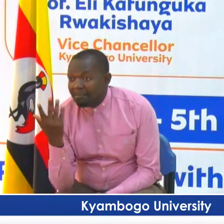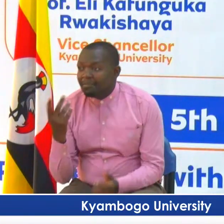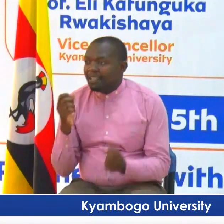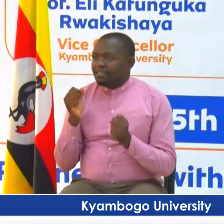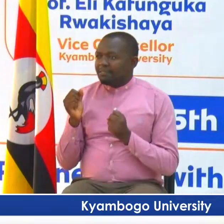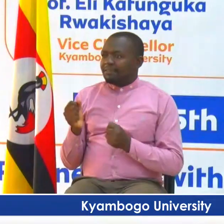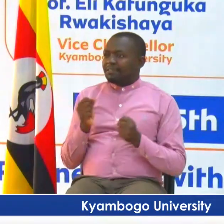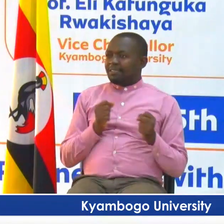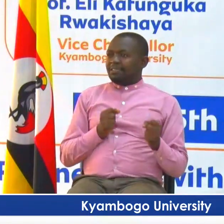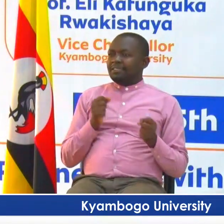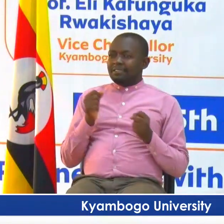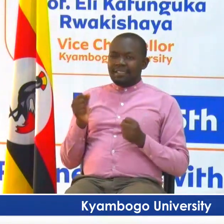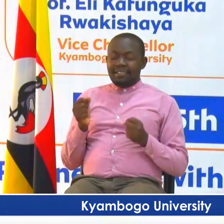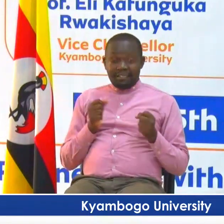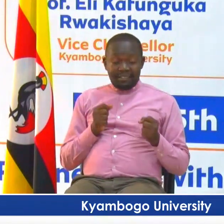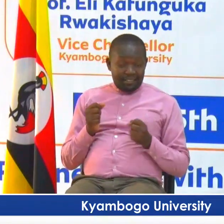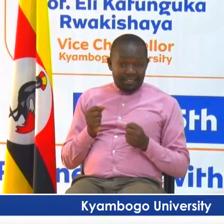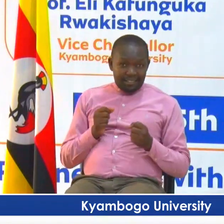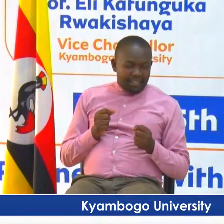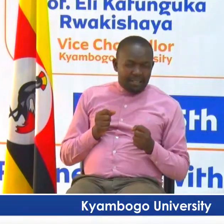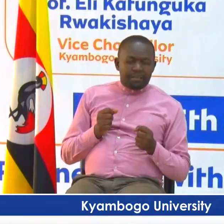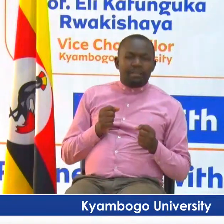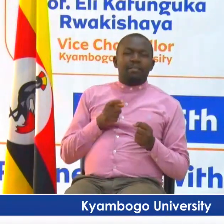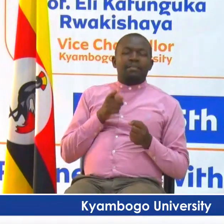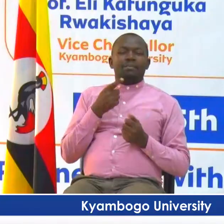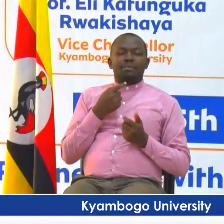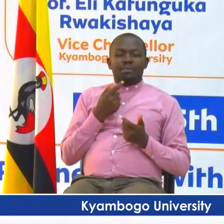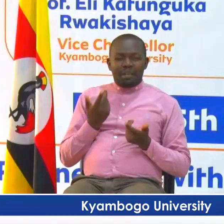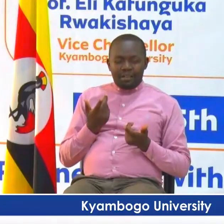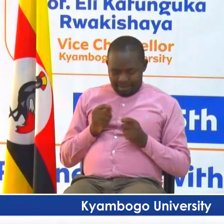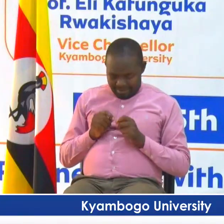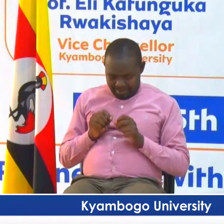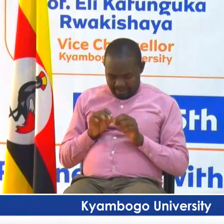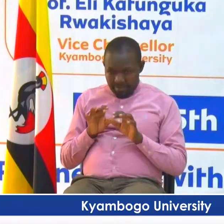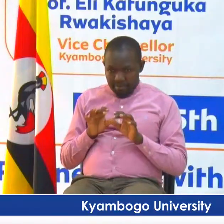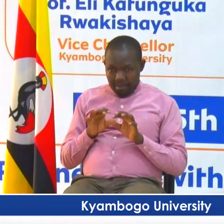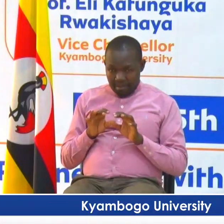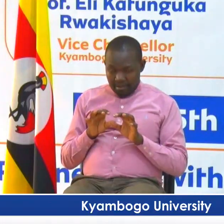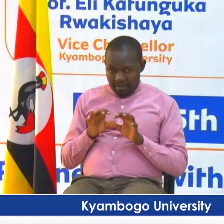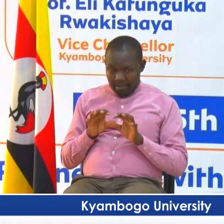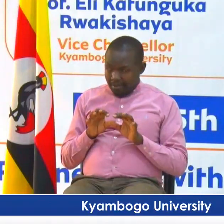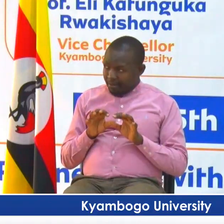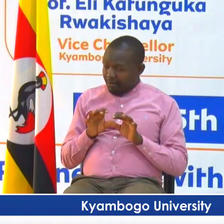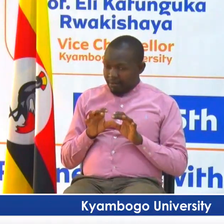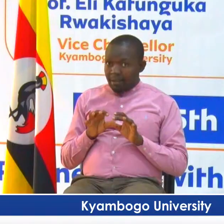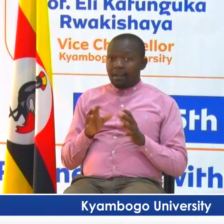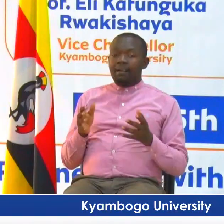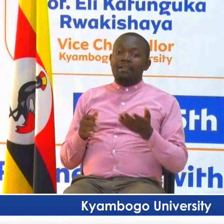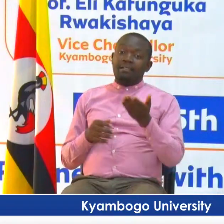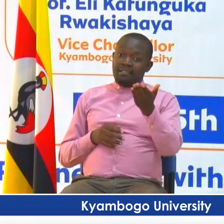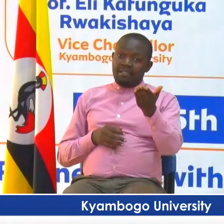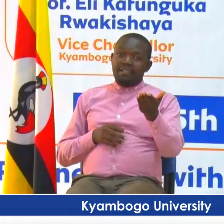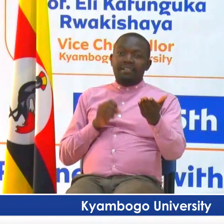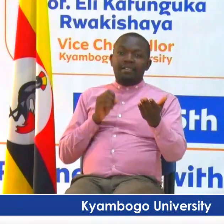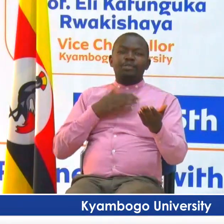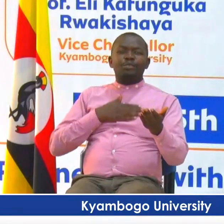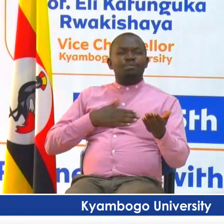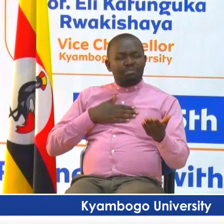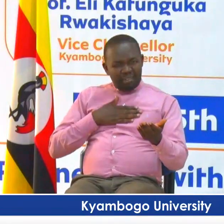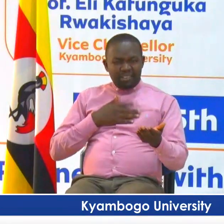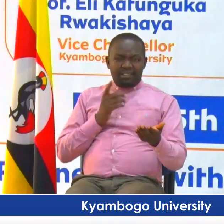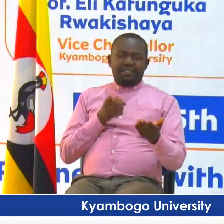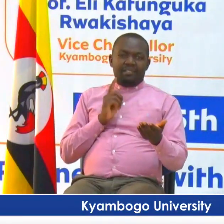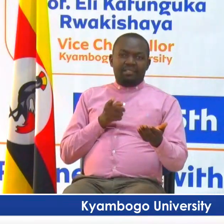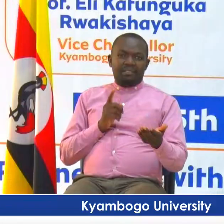struggle. I'm telling you that you struggle recommending someone. You understand? So please stop making us